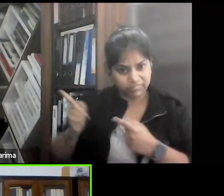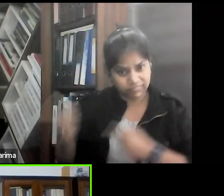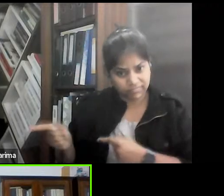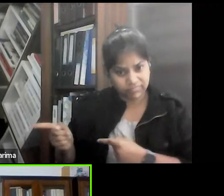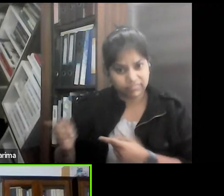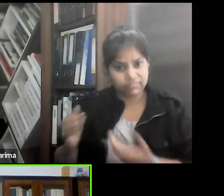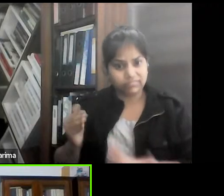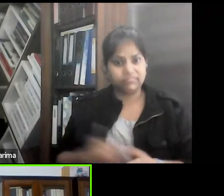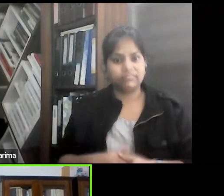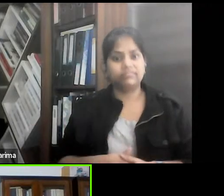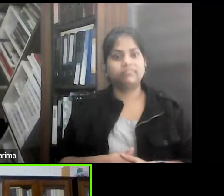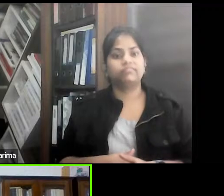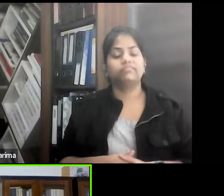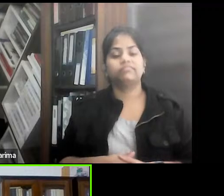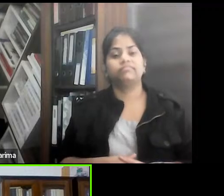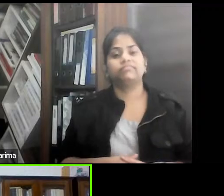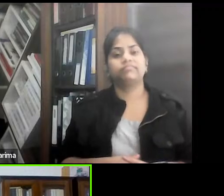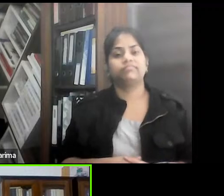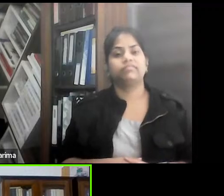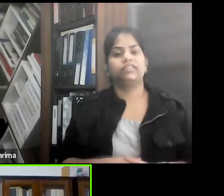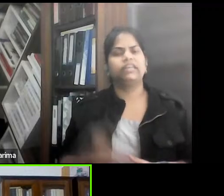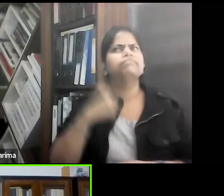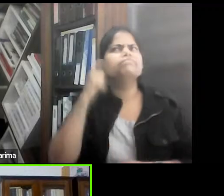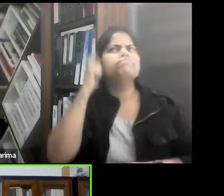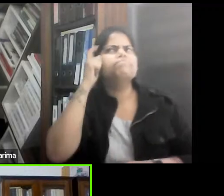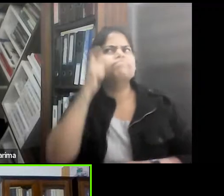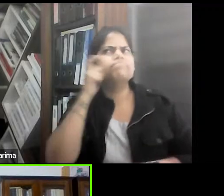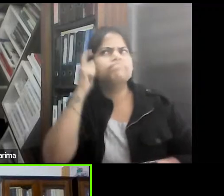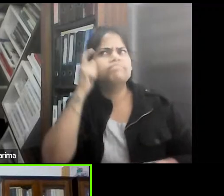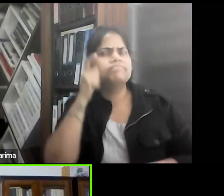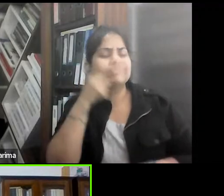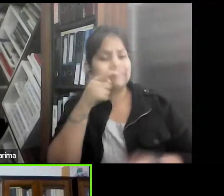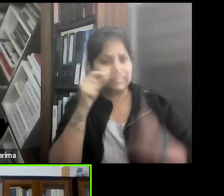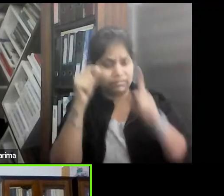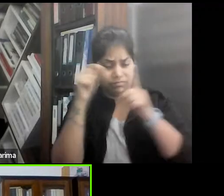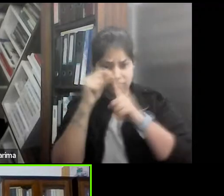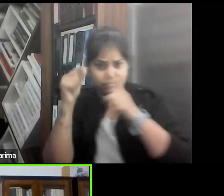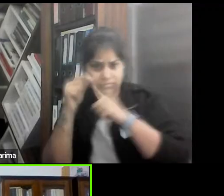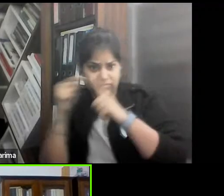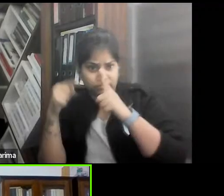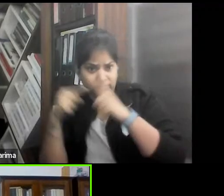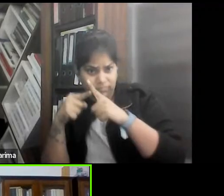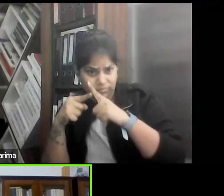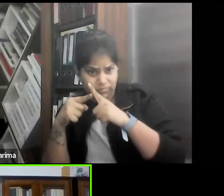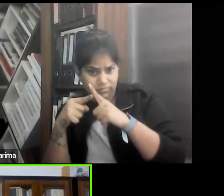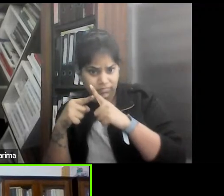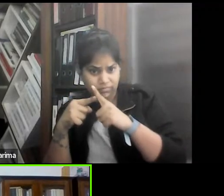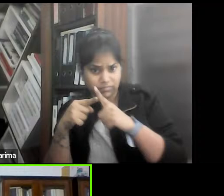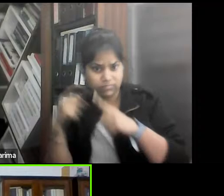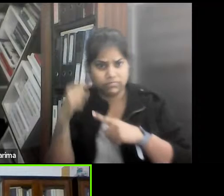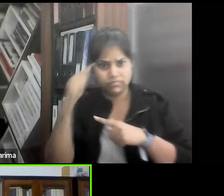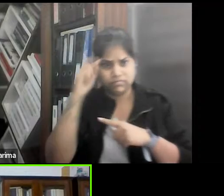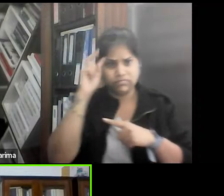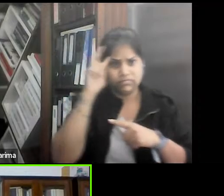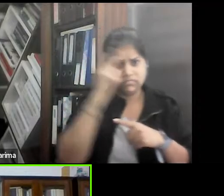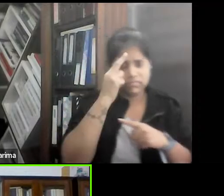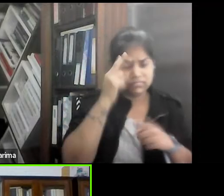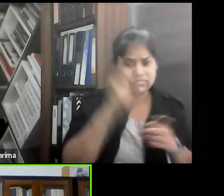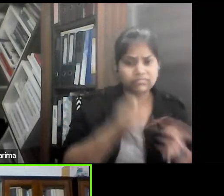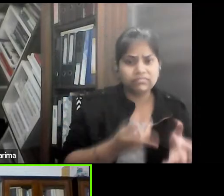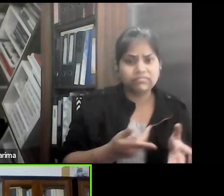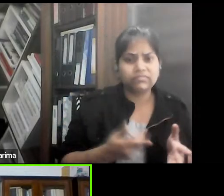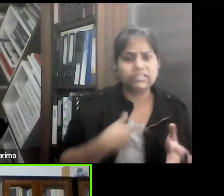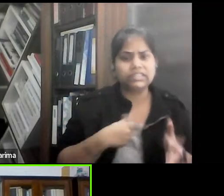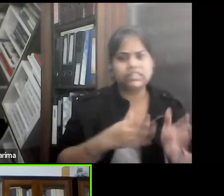of you. And I think in your presentation, you have critiqued enough the state's